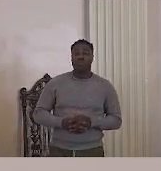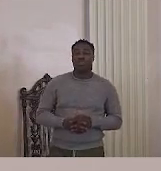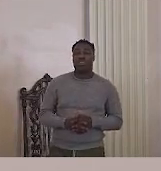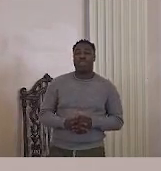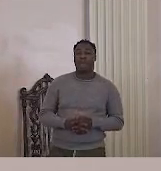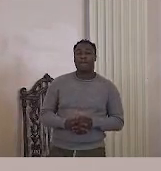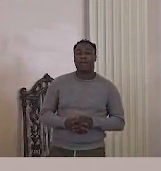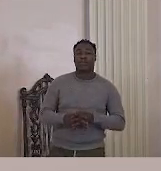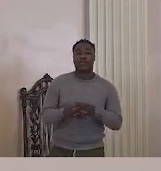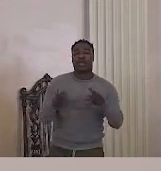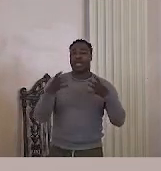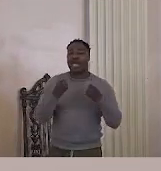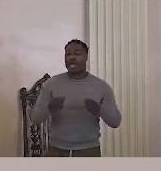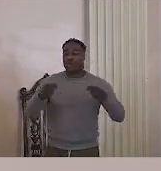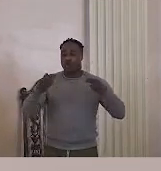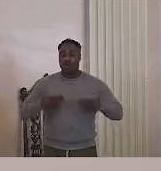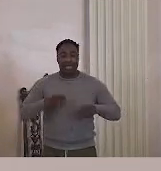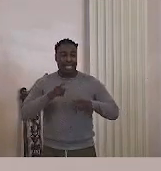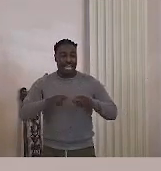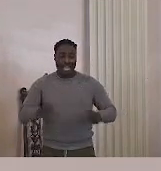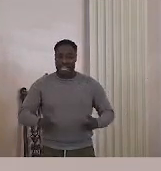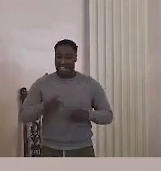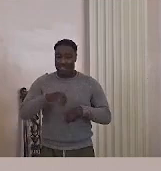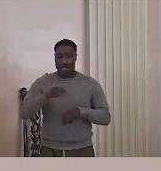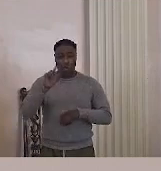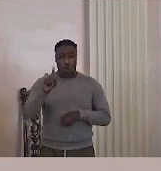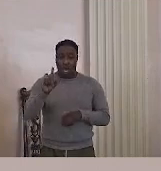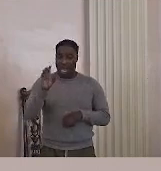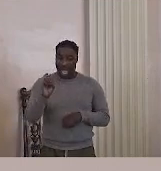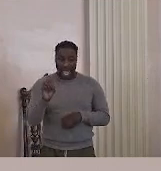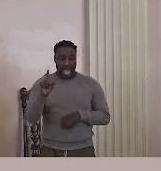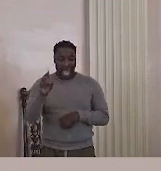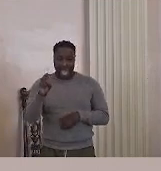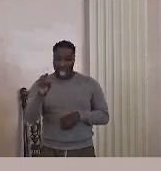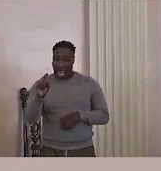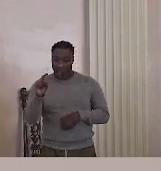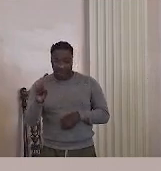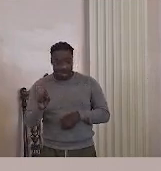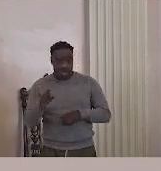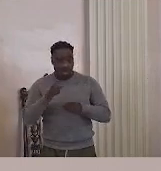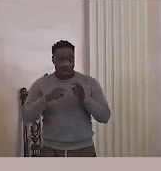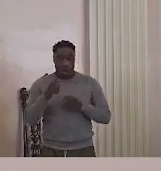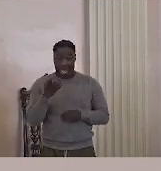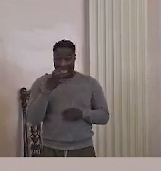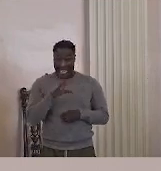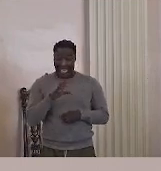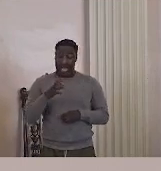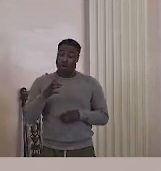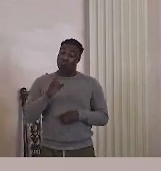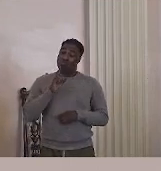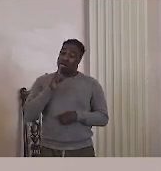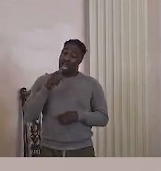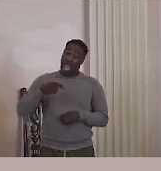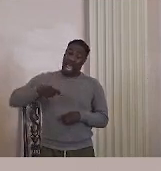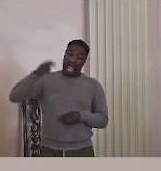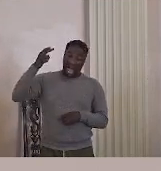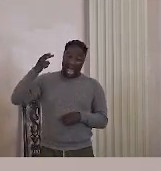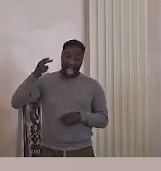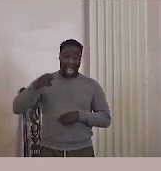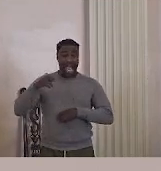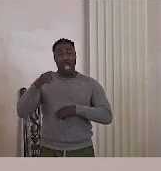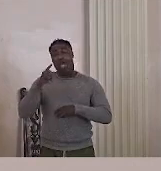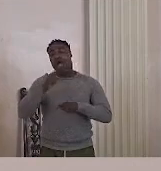Healthy humans cannot live in one element, either literally or figuratively, and when the heat is too high, when